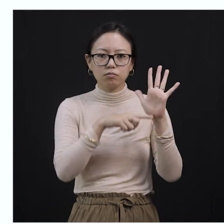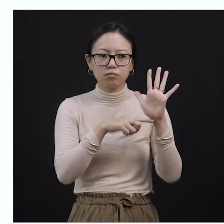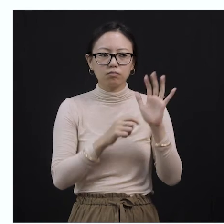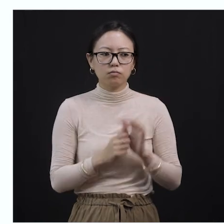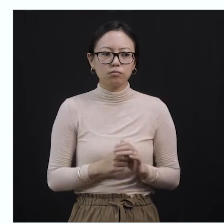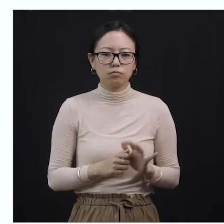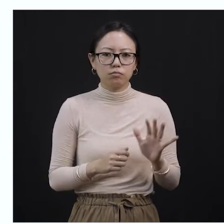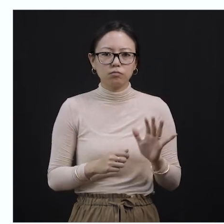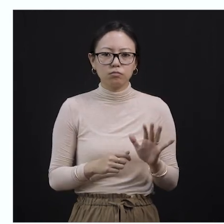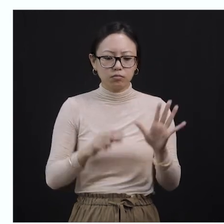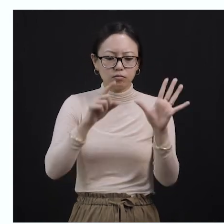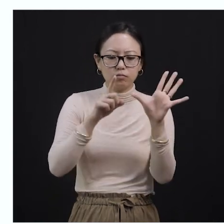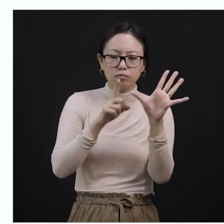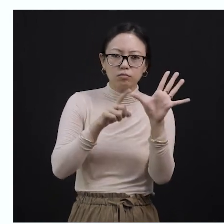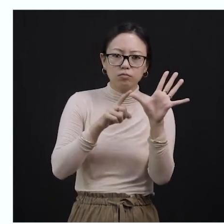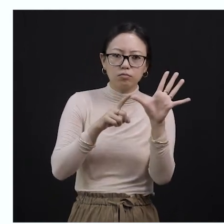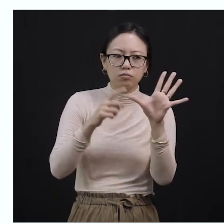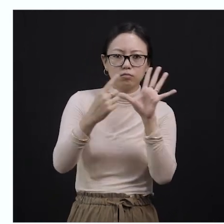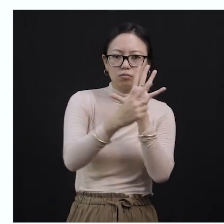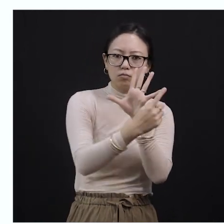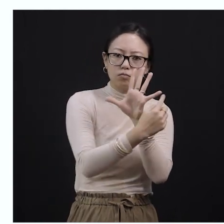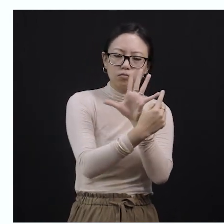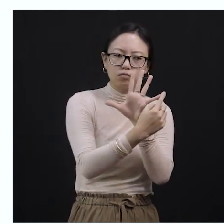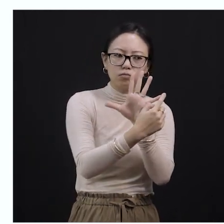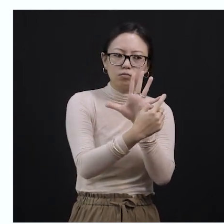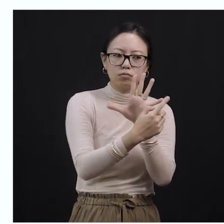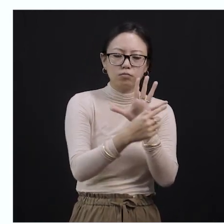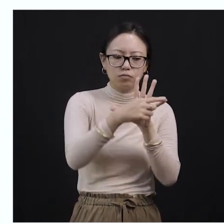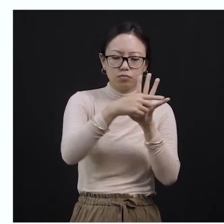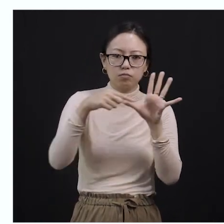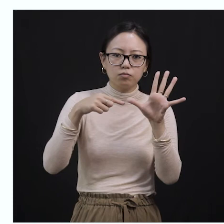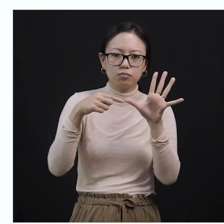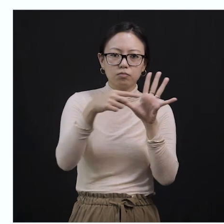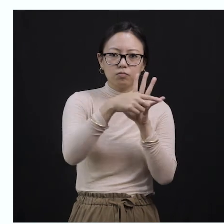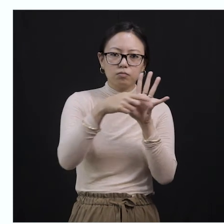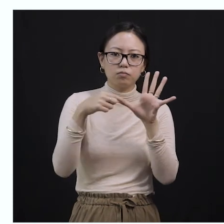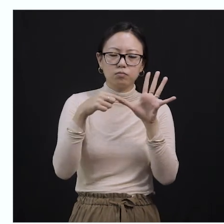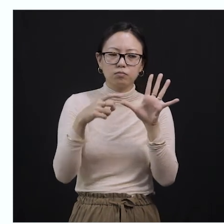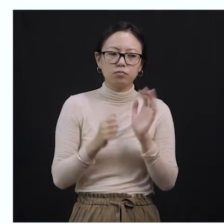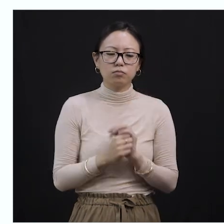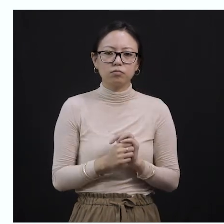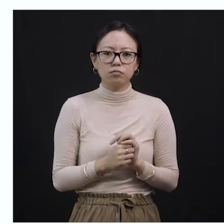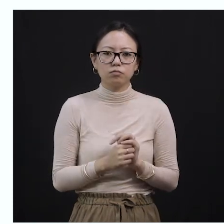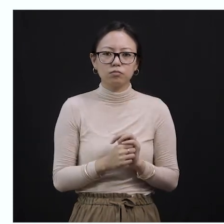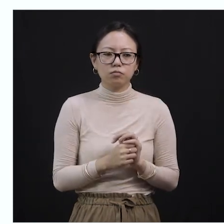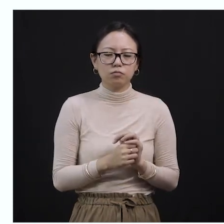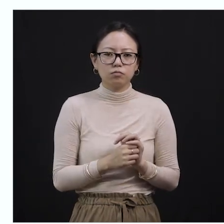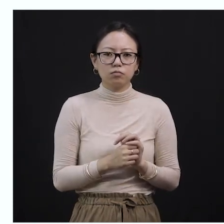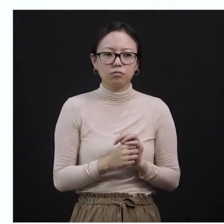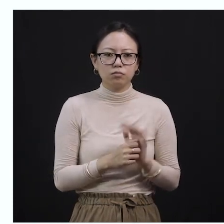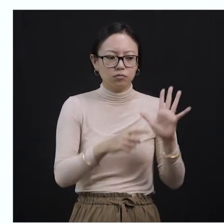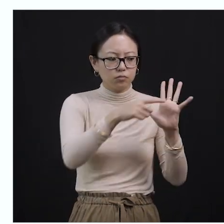means from this tip of the little finger to the tip of your thumb, this distance